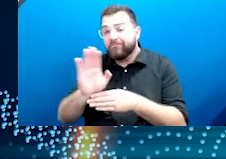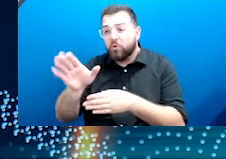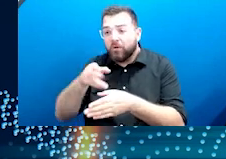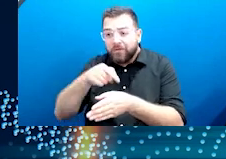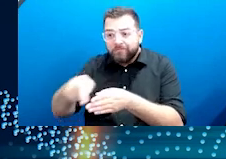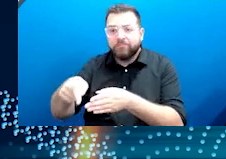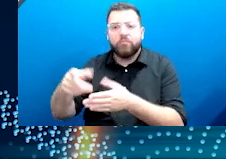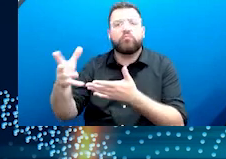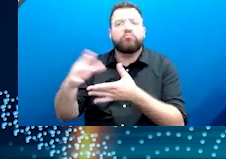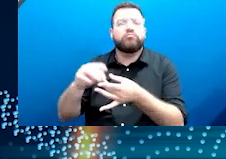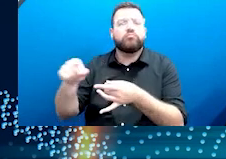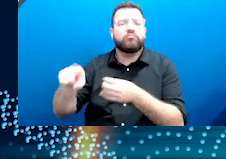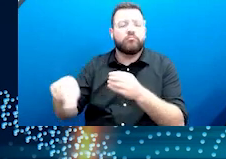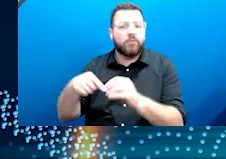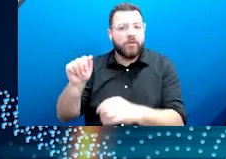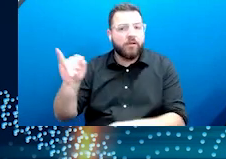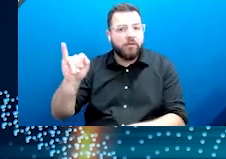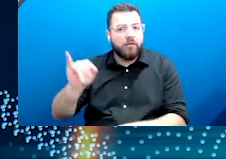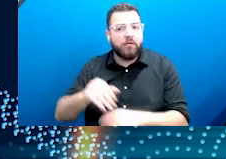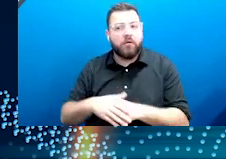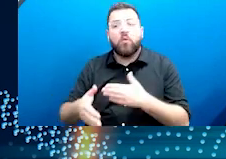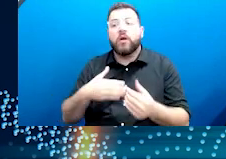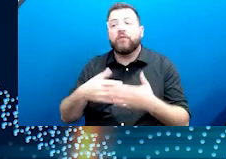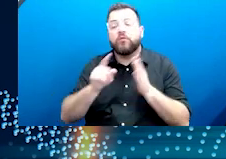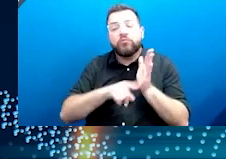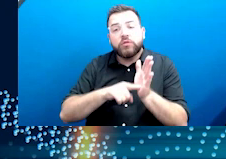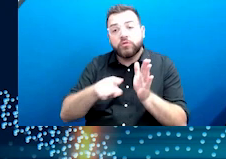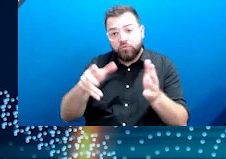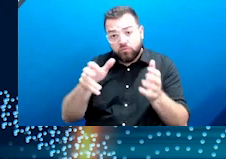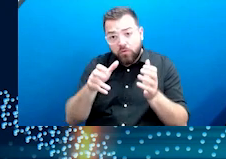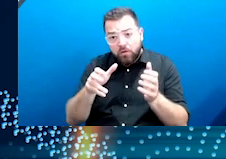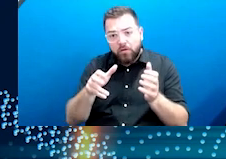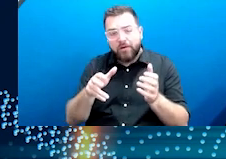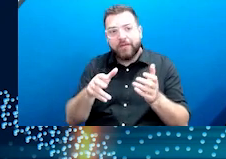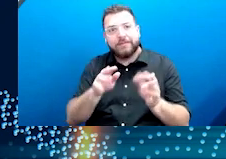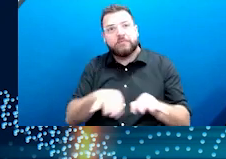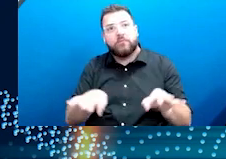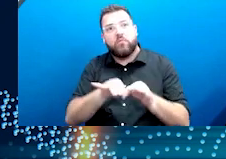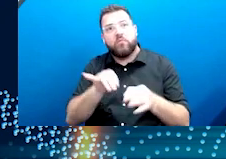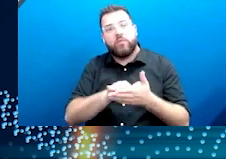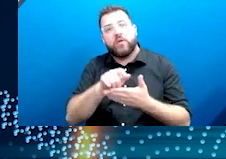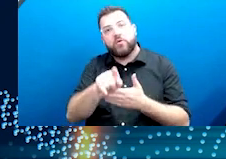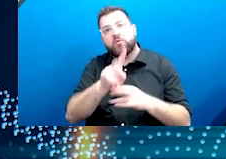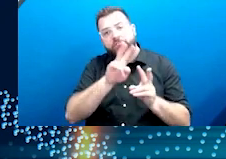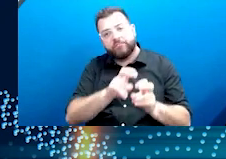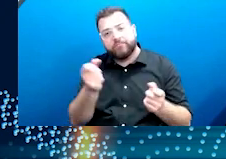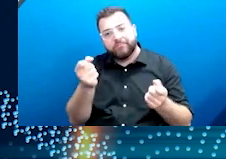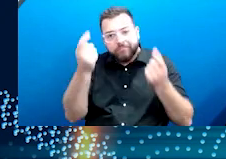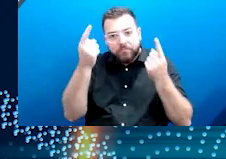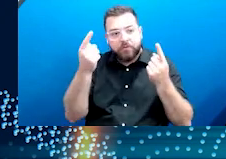Whatever type of research you'd like to do, just get to understand generative